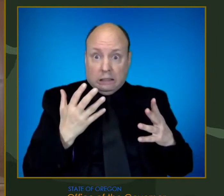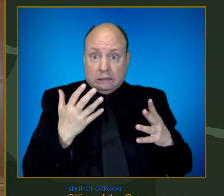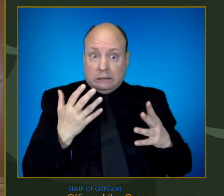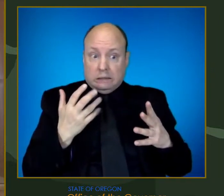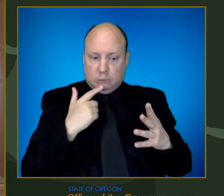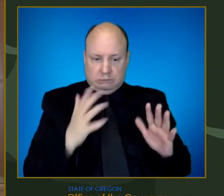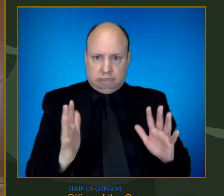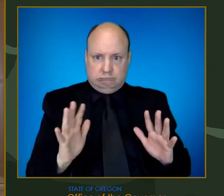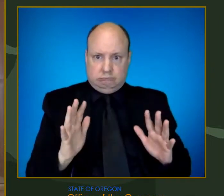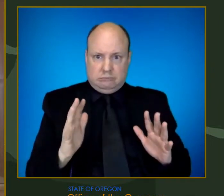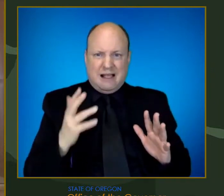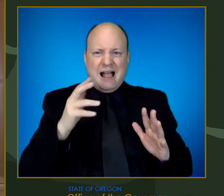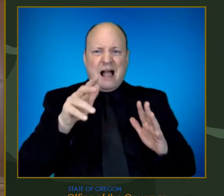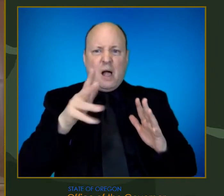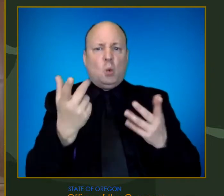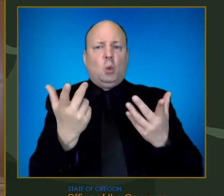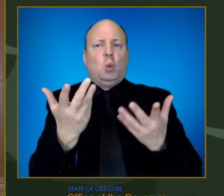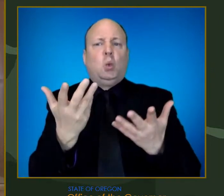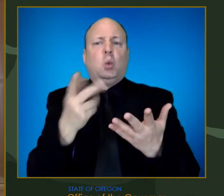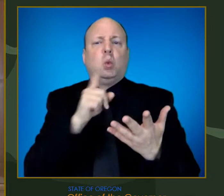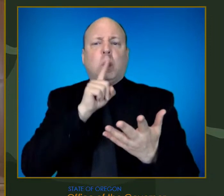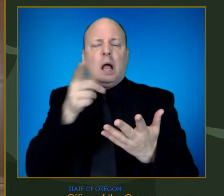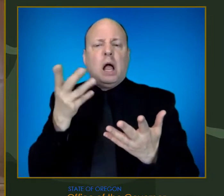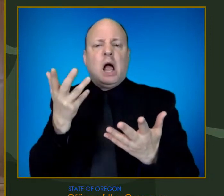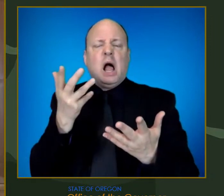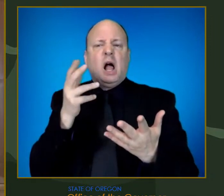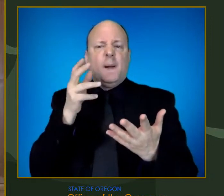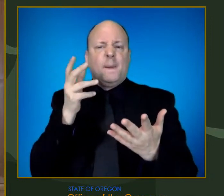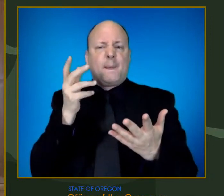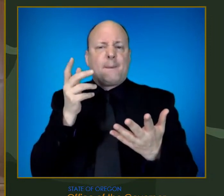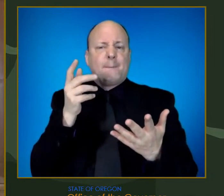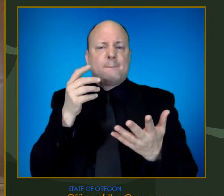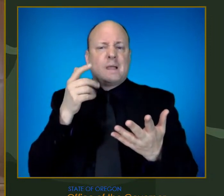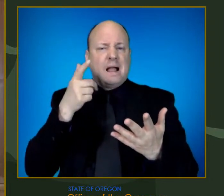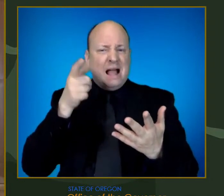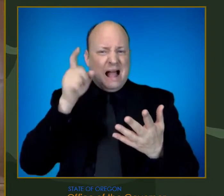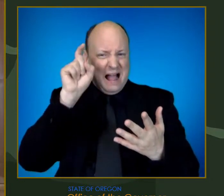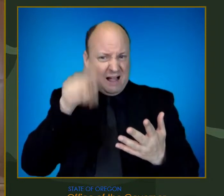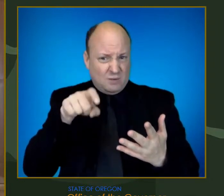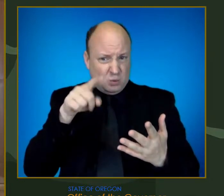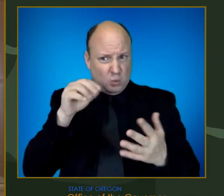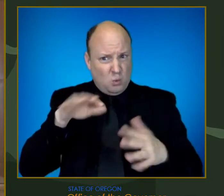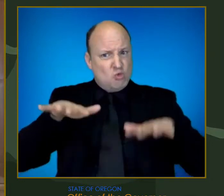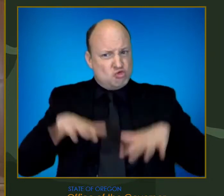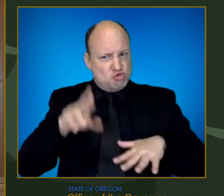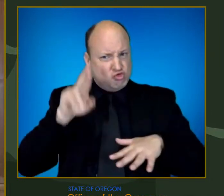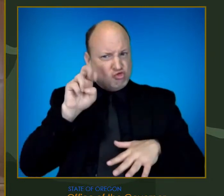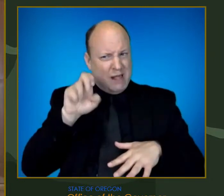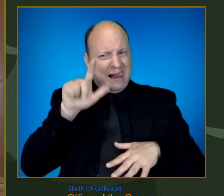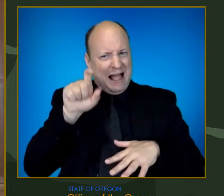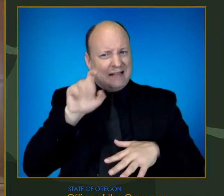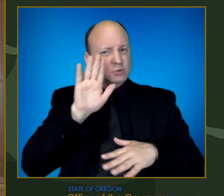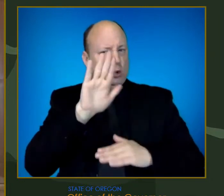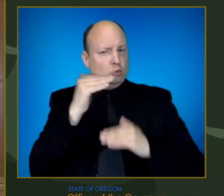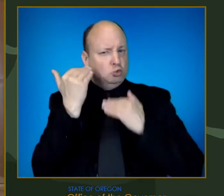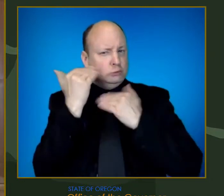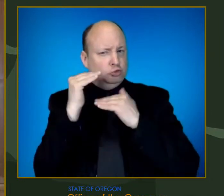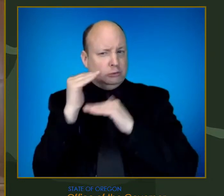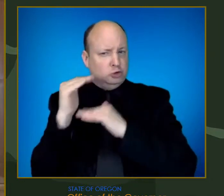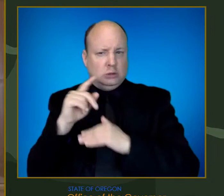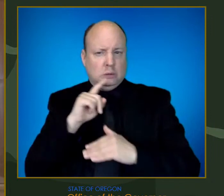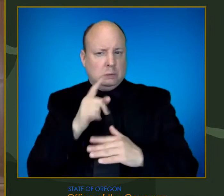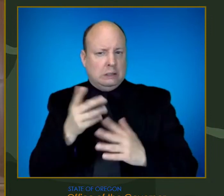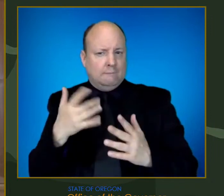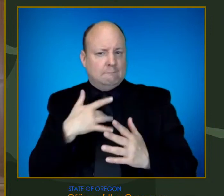tighten restrictions? You've actually loosened them by making it more difficult for counties to enter the extreme risk zone. So what I'm